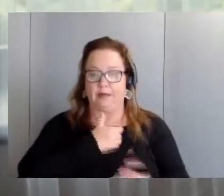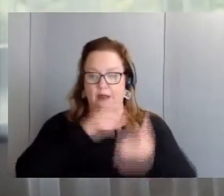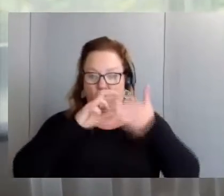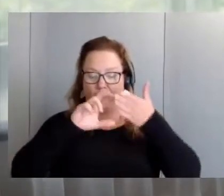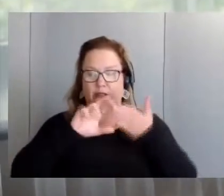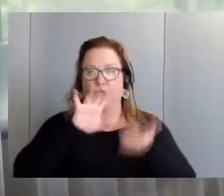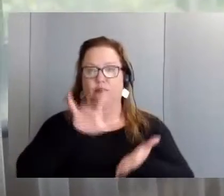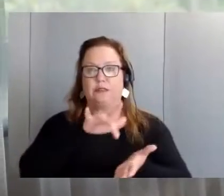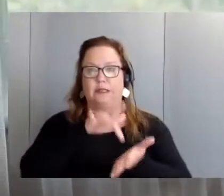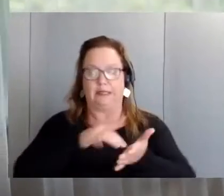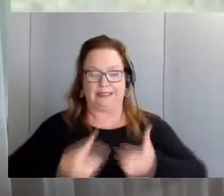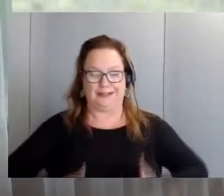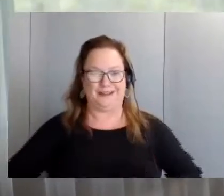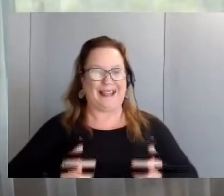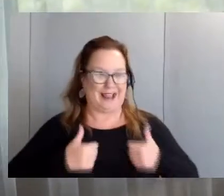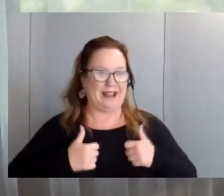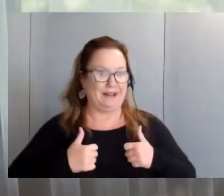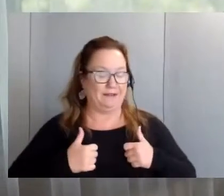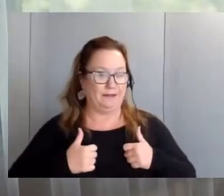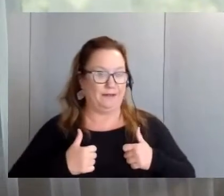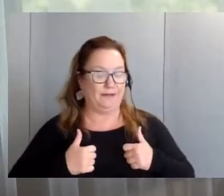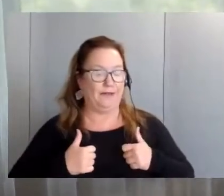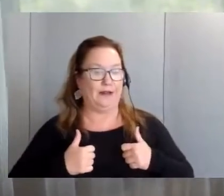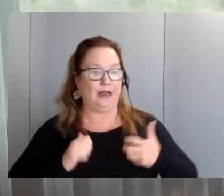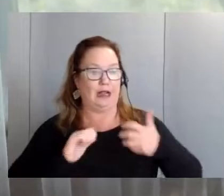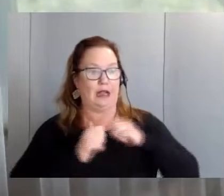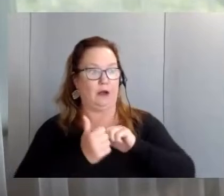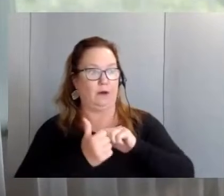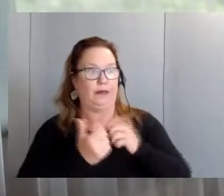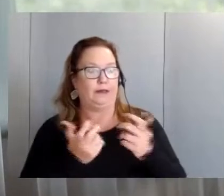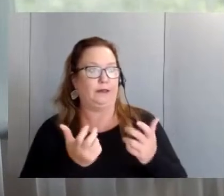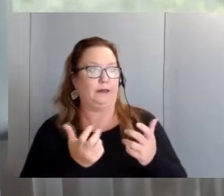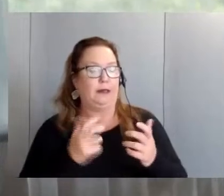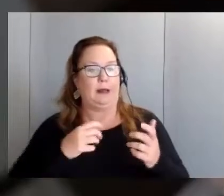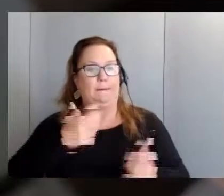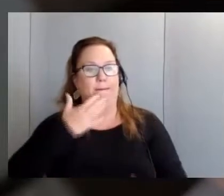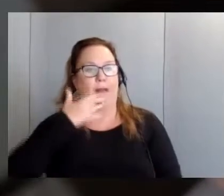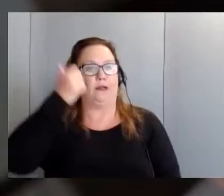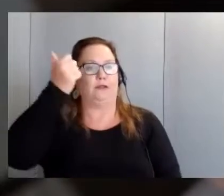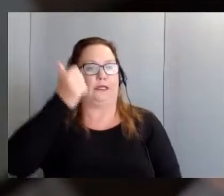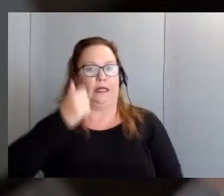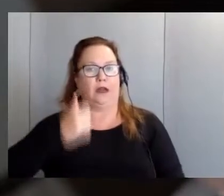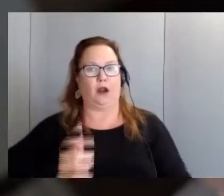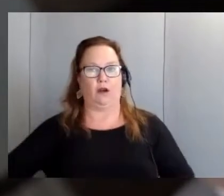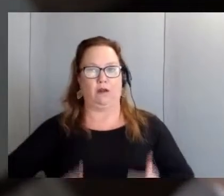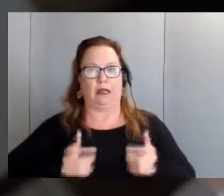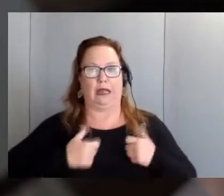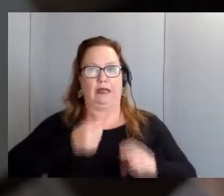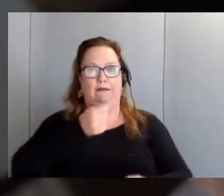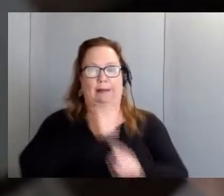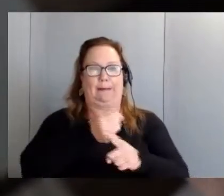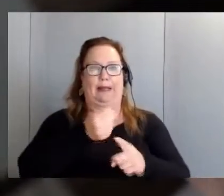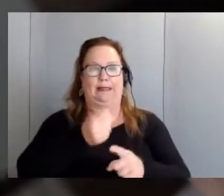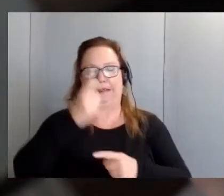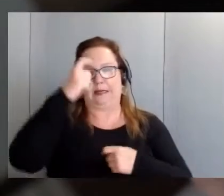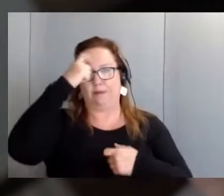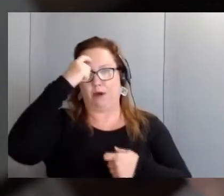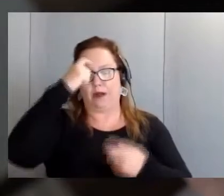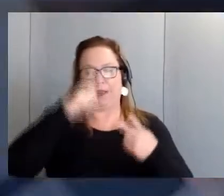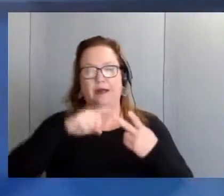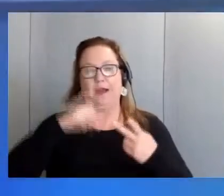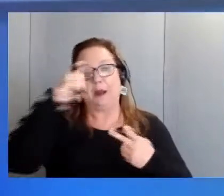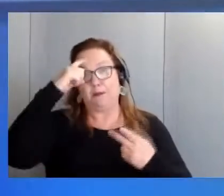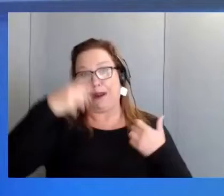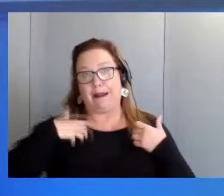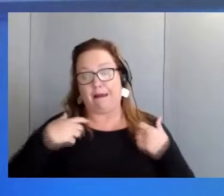is lifestyle. How can we use and better understand how lifestyle impacts the brain and brain health, and